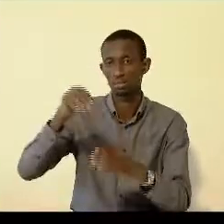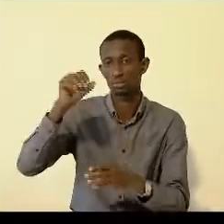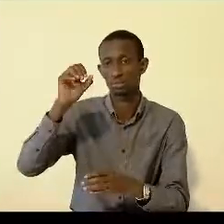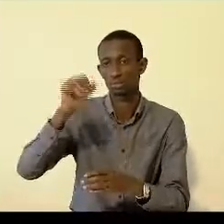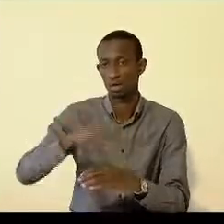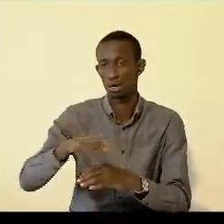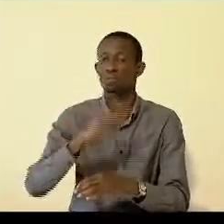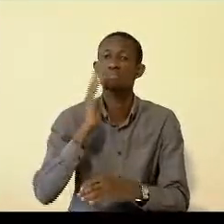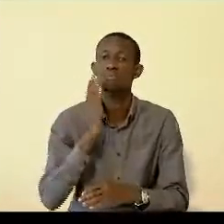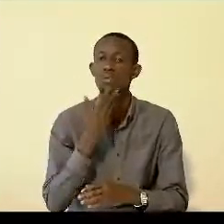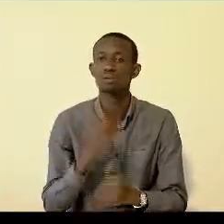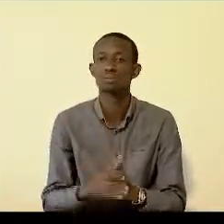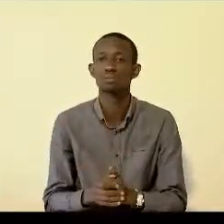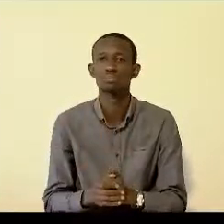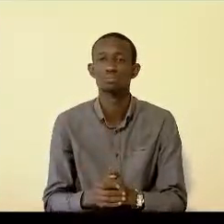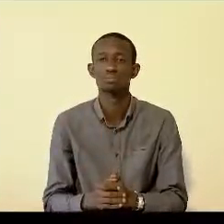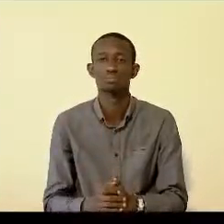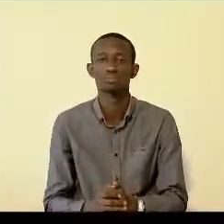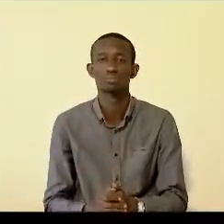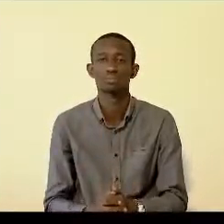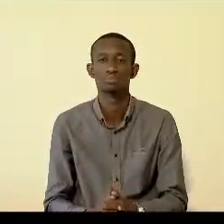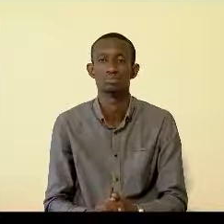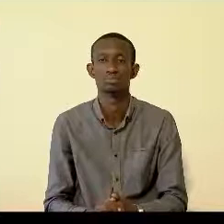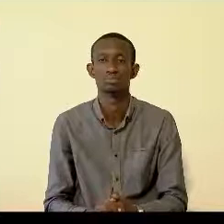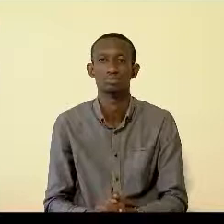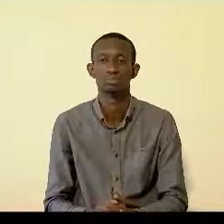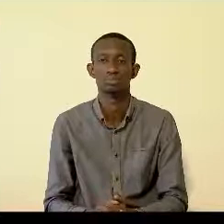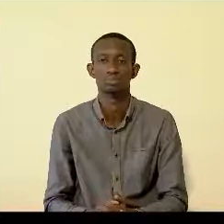it means that it is less dense than water, as we have seen.